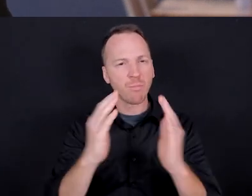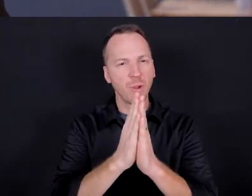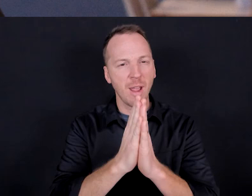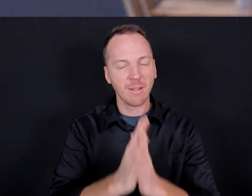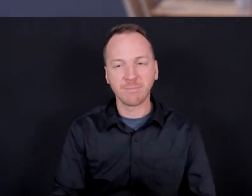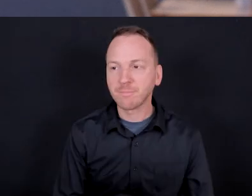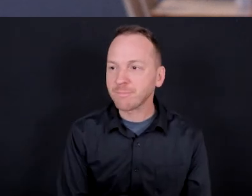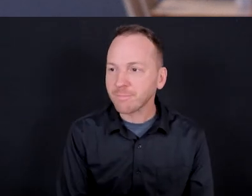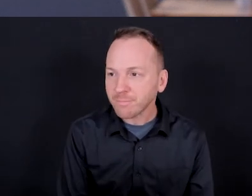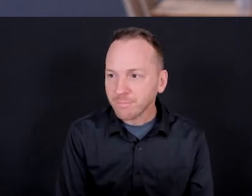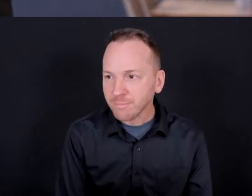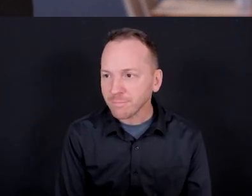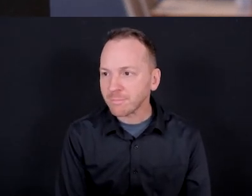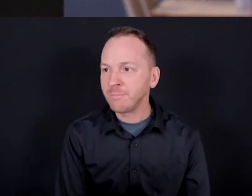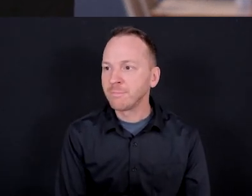heads and pray.